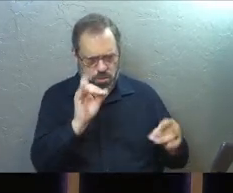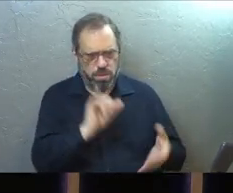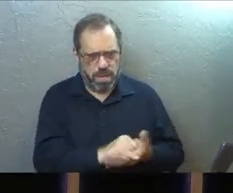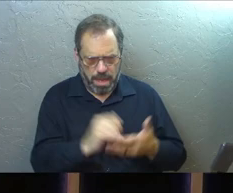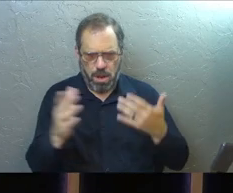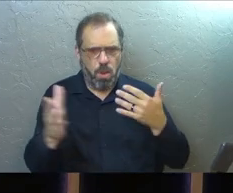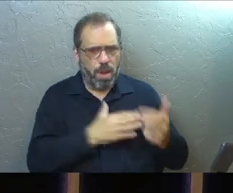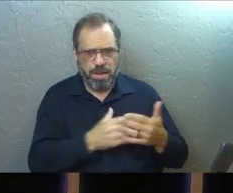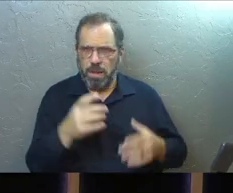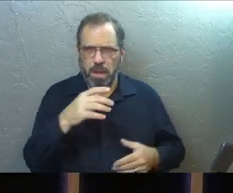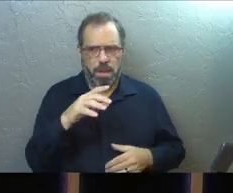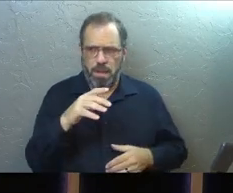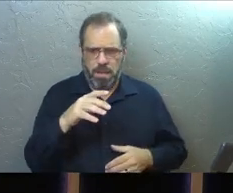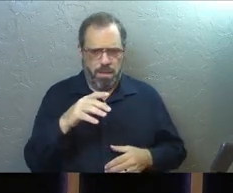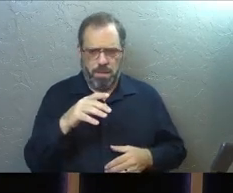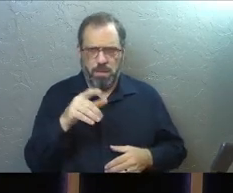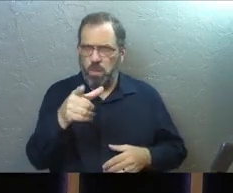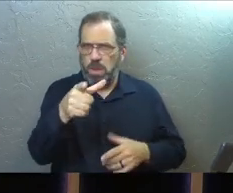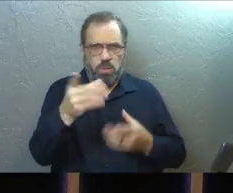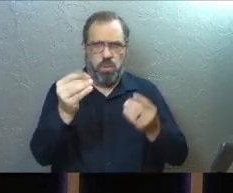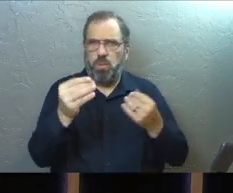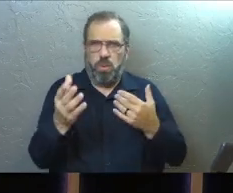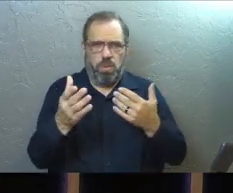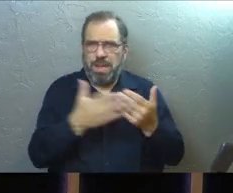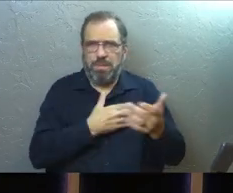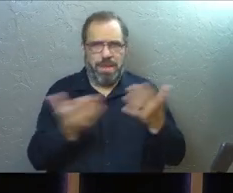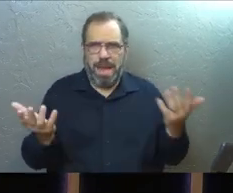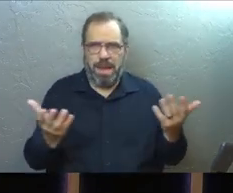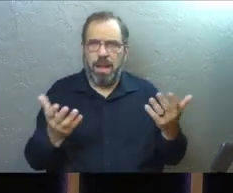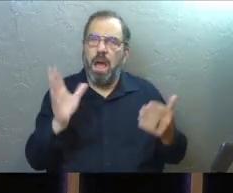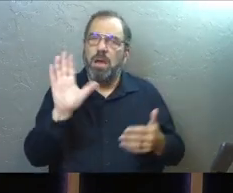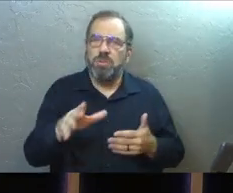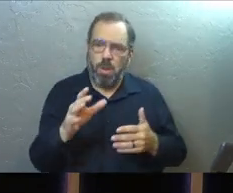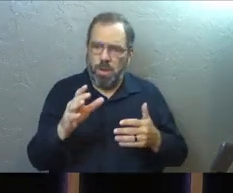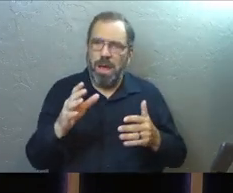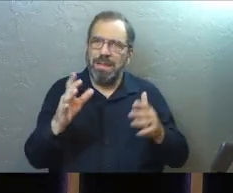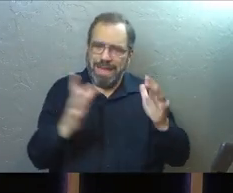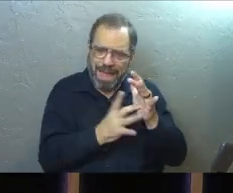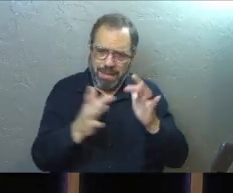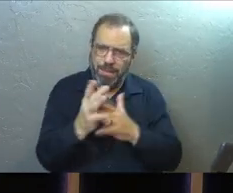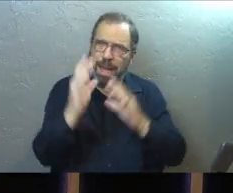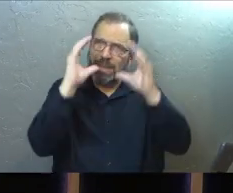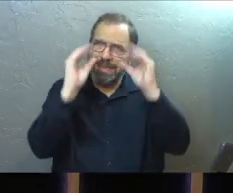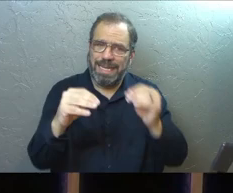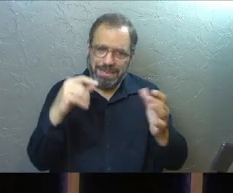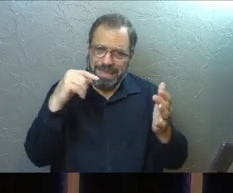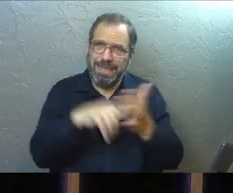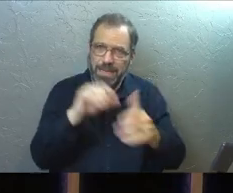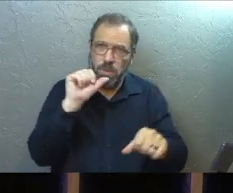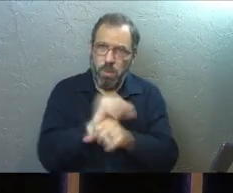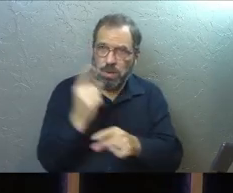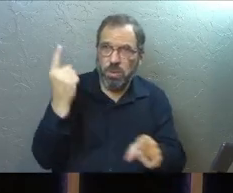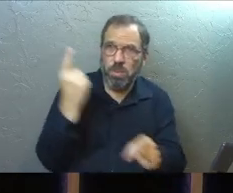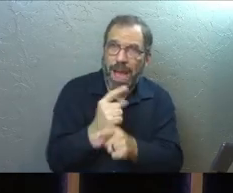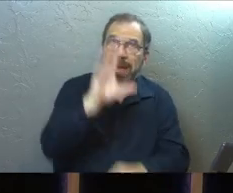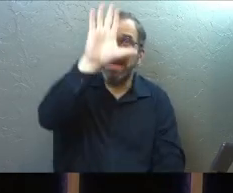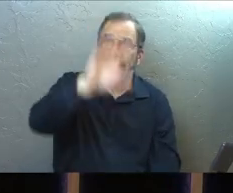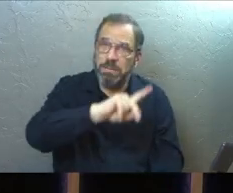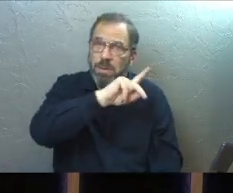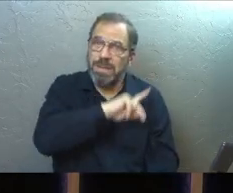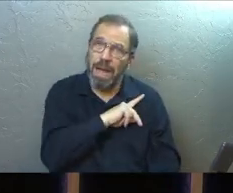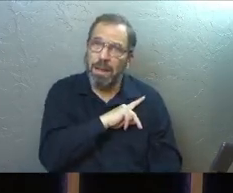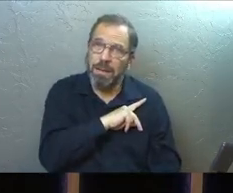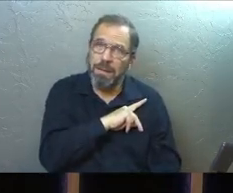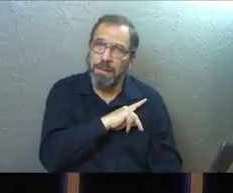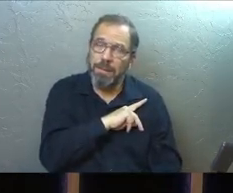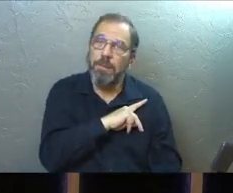it regardless of what you do. Amen. So let the word of God teach you how this really works and what his personality is really